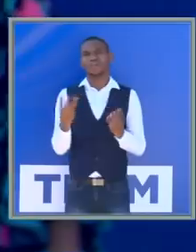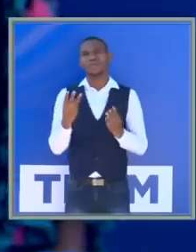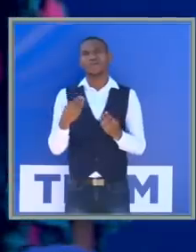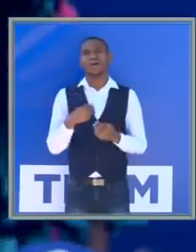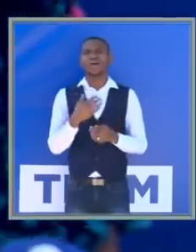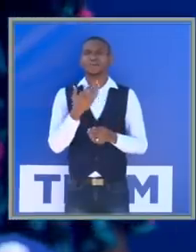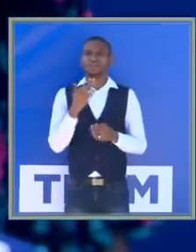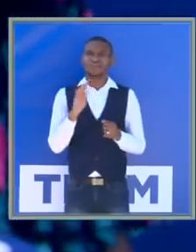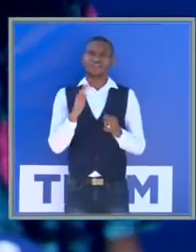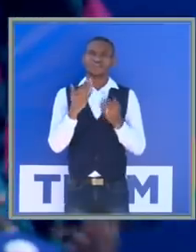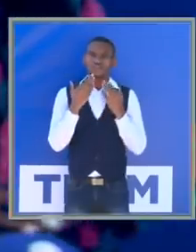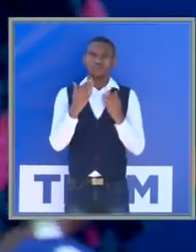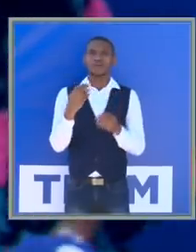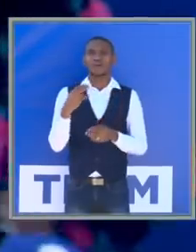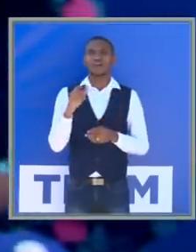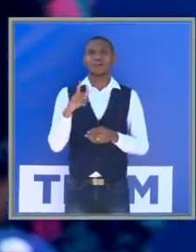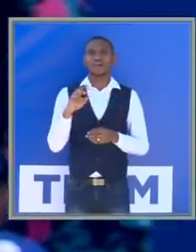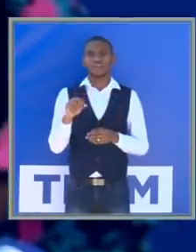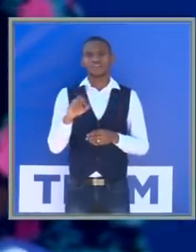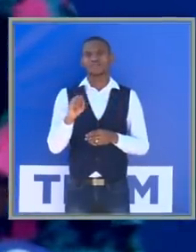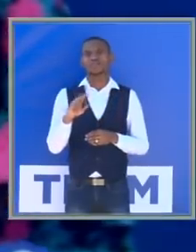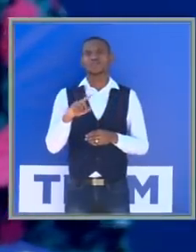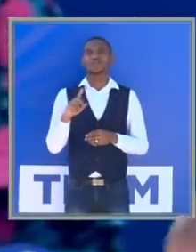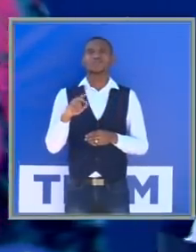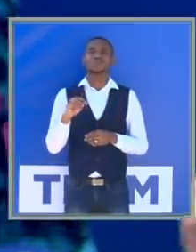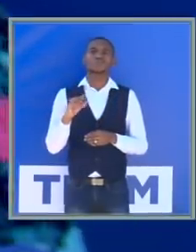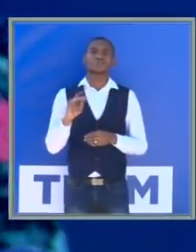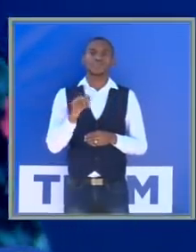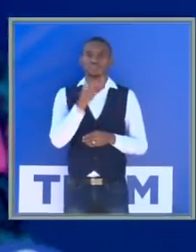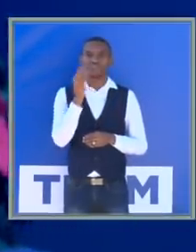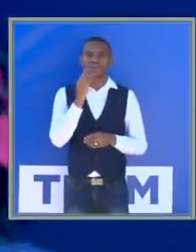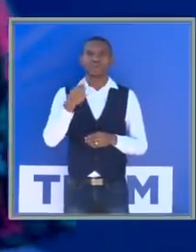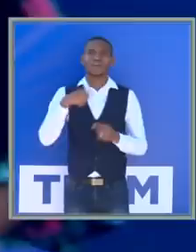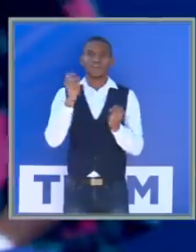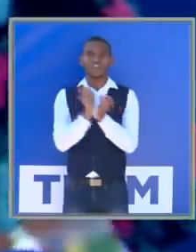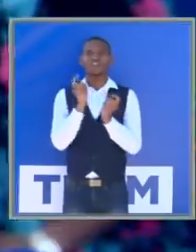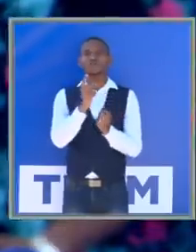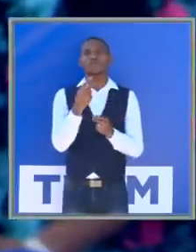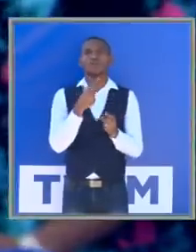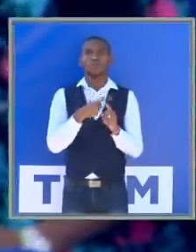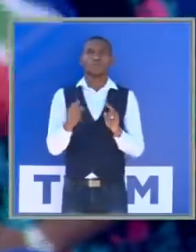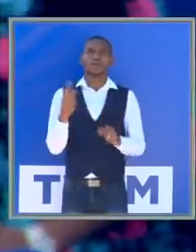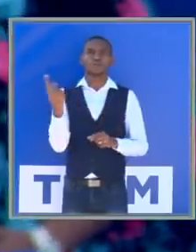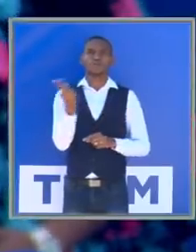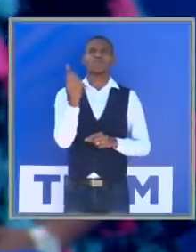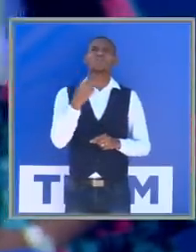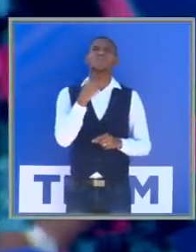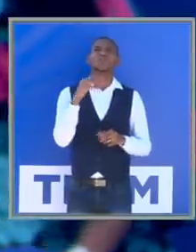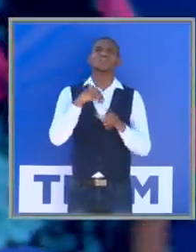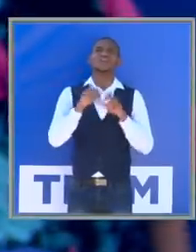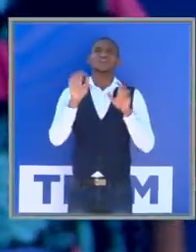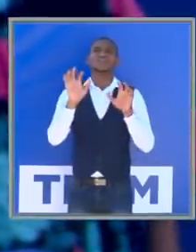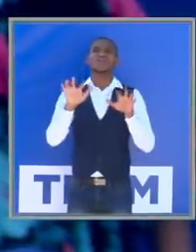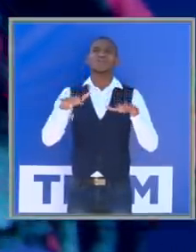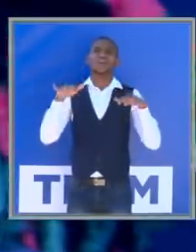for people like Helen Suzman. When everybody was saying to her, we are against you, but she was the lone voice in parliament